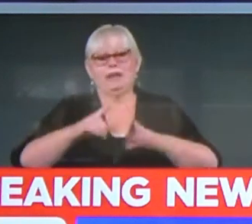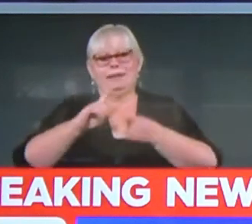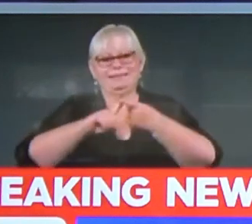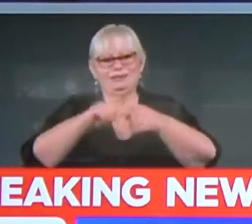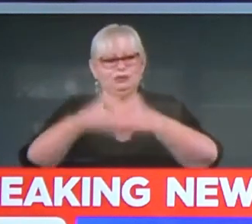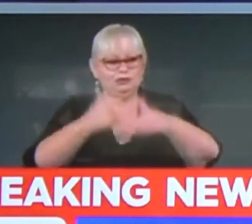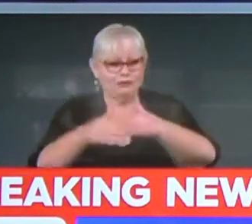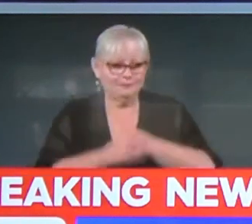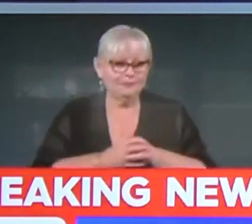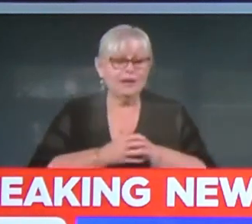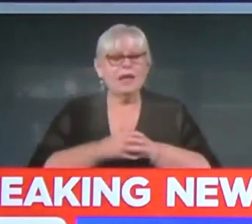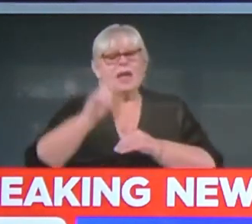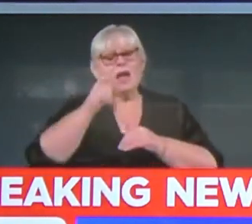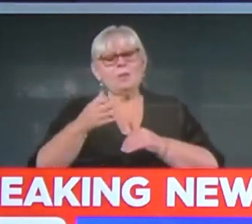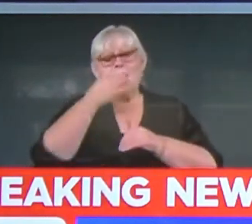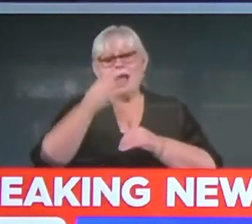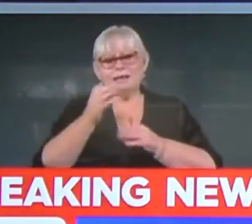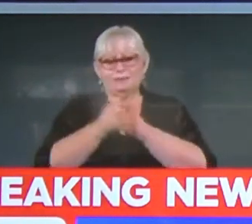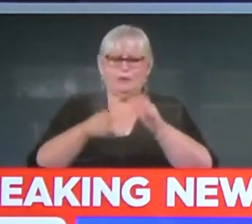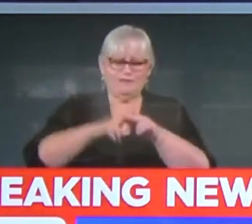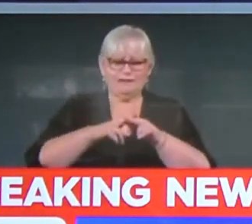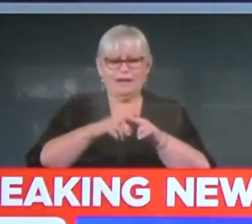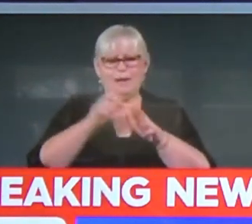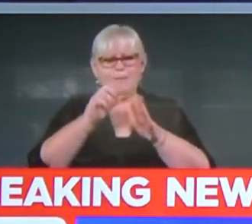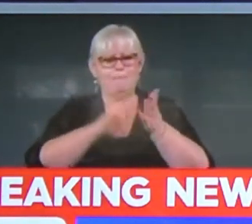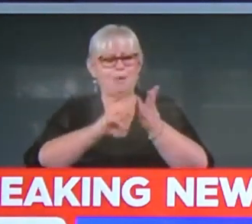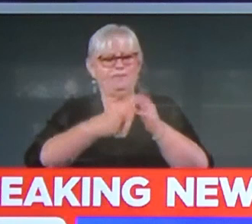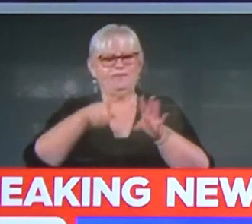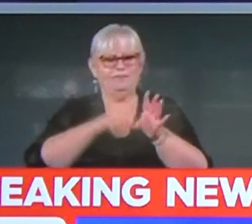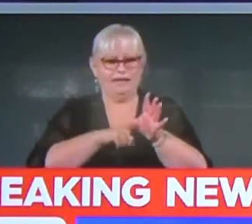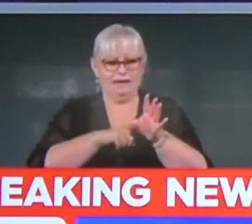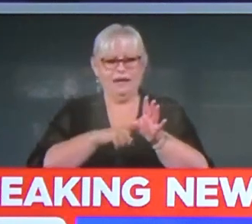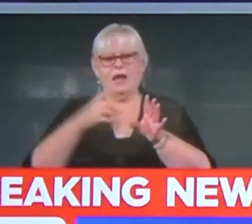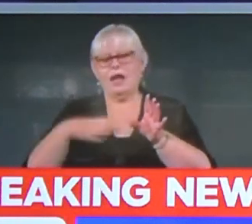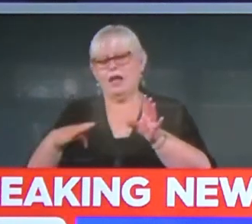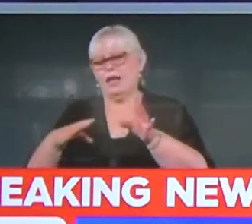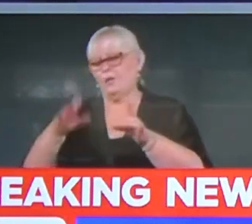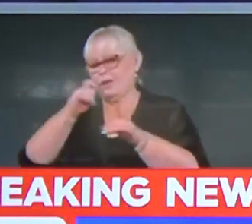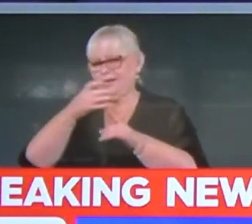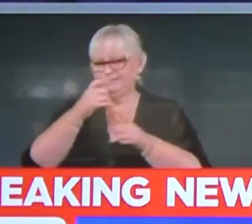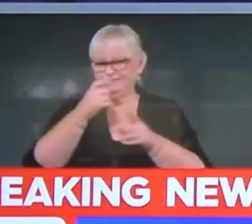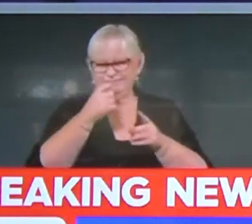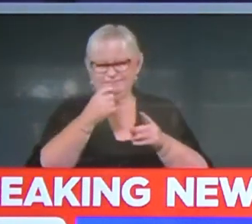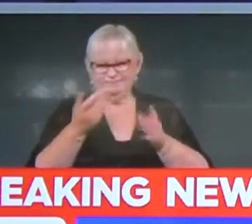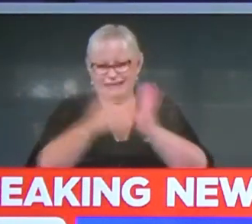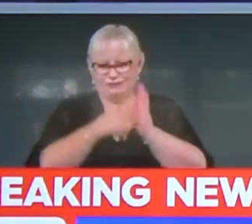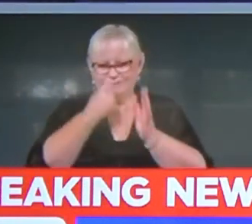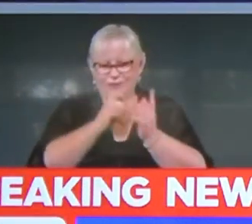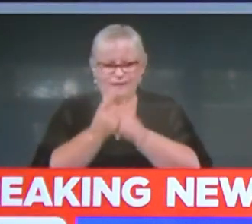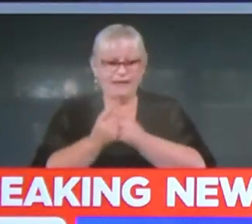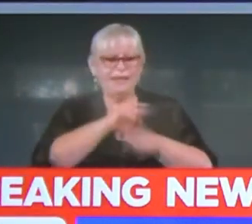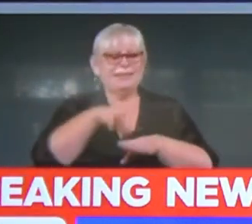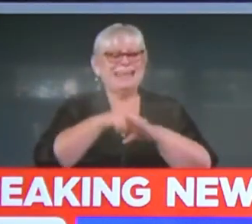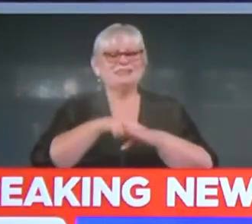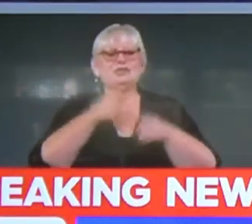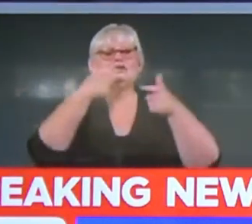Now, before I go to Professor Murphy, there are one or two other things I had to mention. The National Security Committee Task